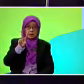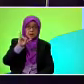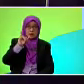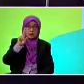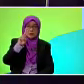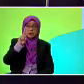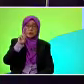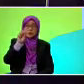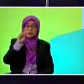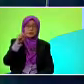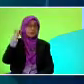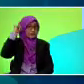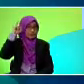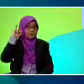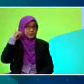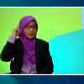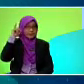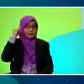Okay, JD.